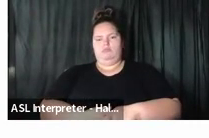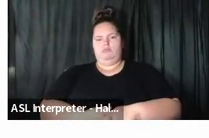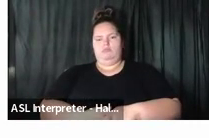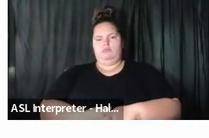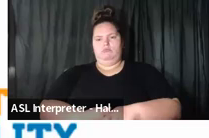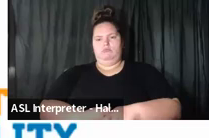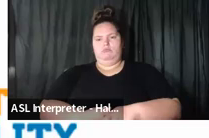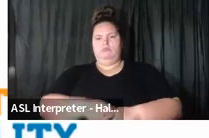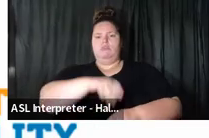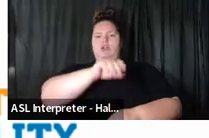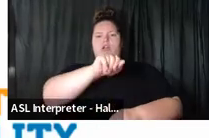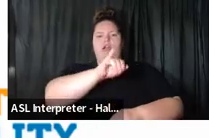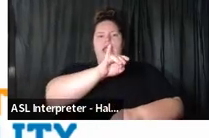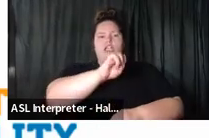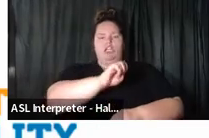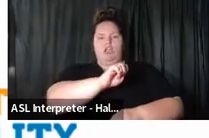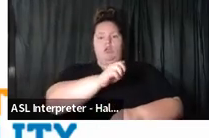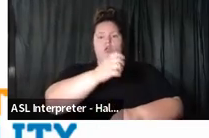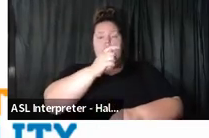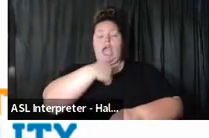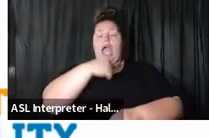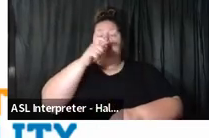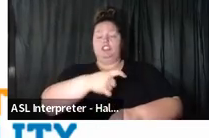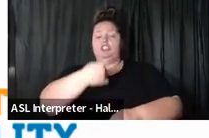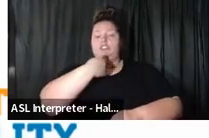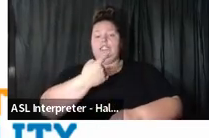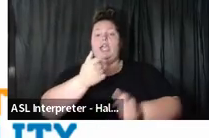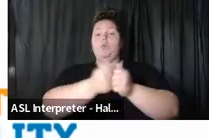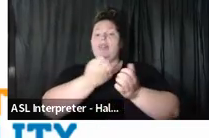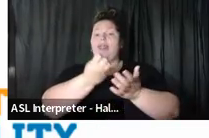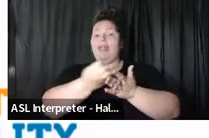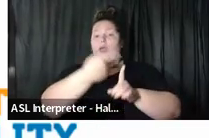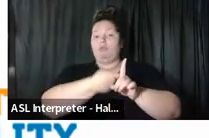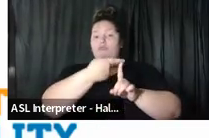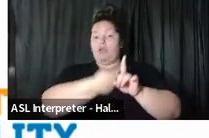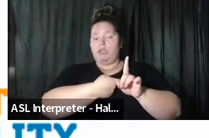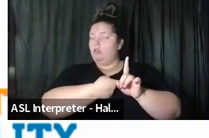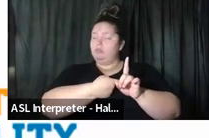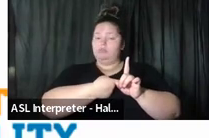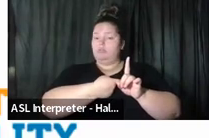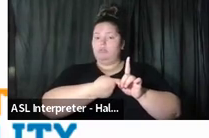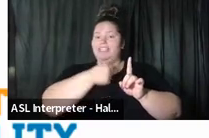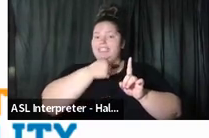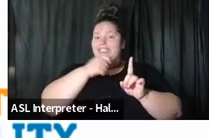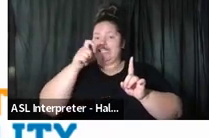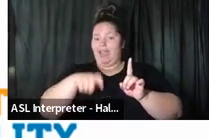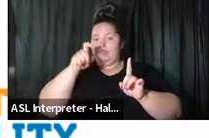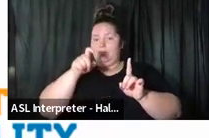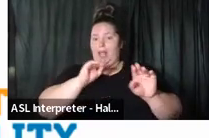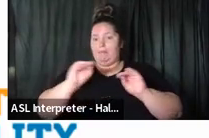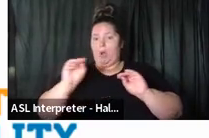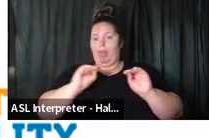And I should just say, like, even with the equipment rentals, it doesn't have to be a mobility,